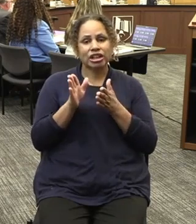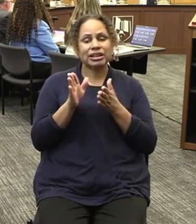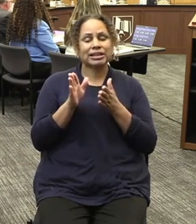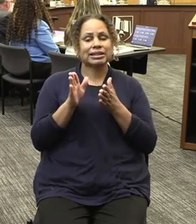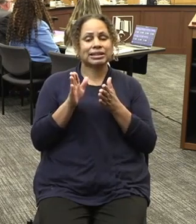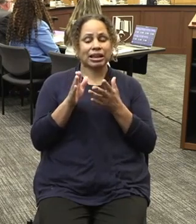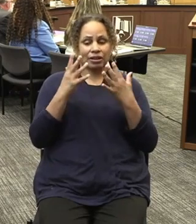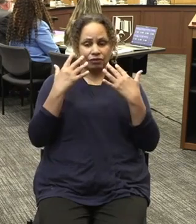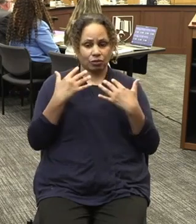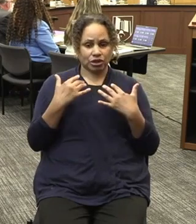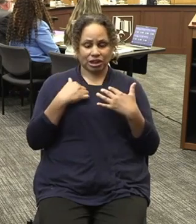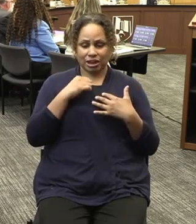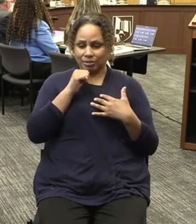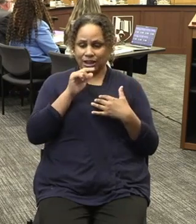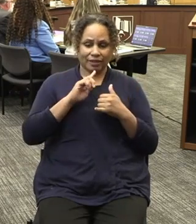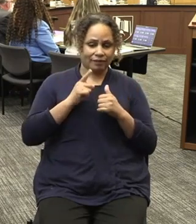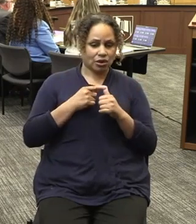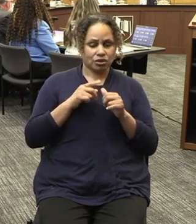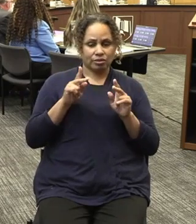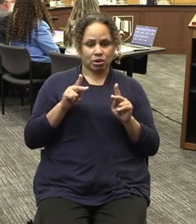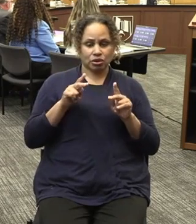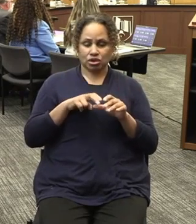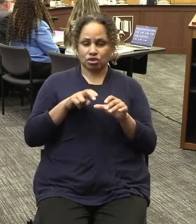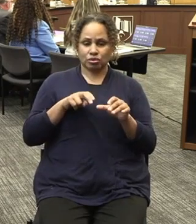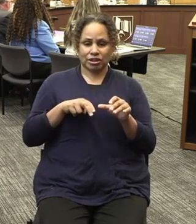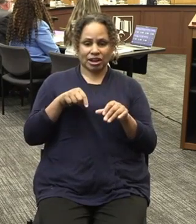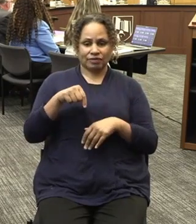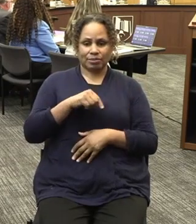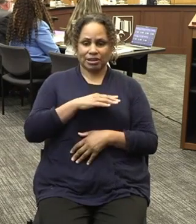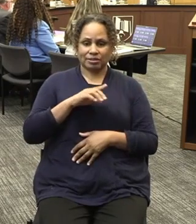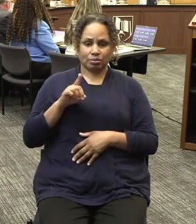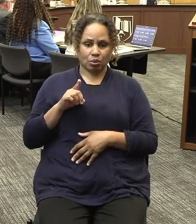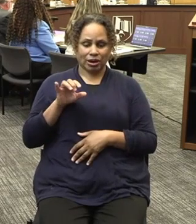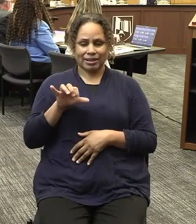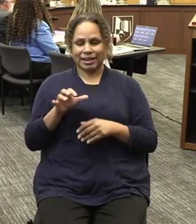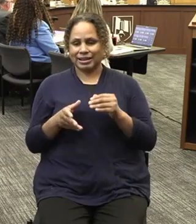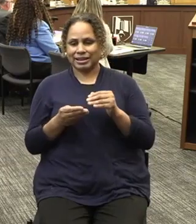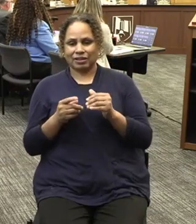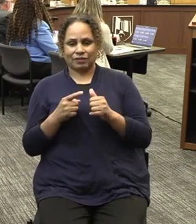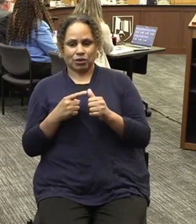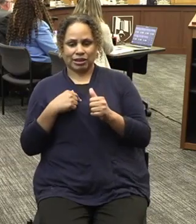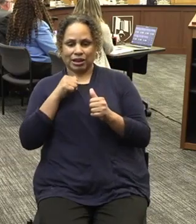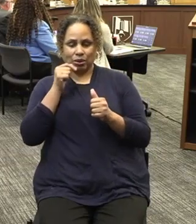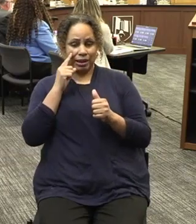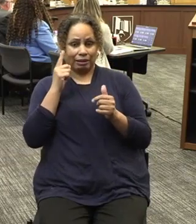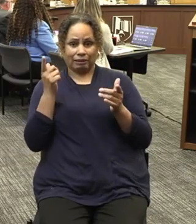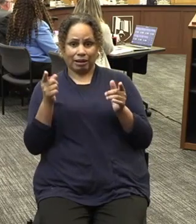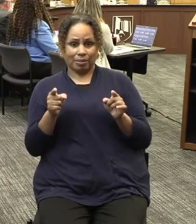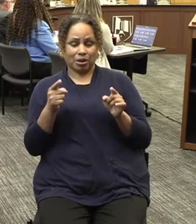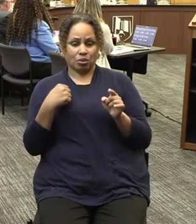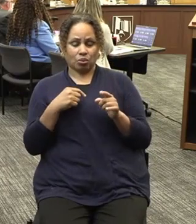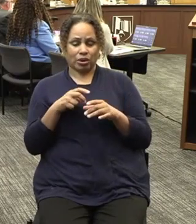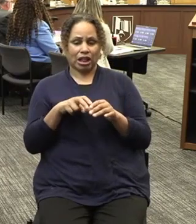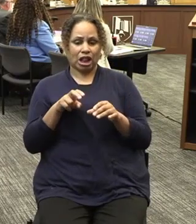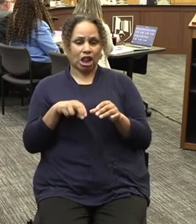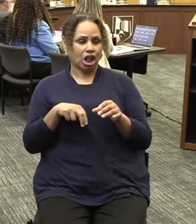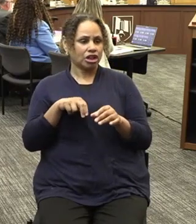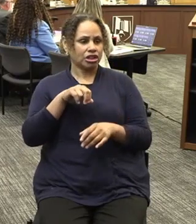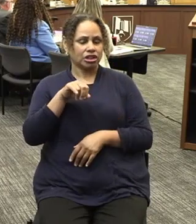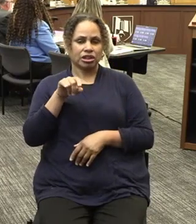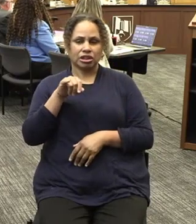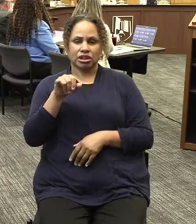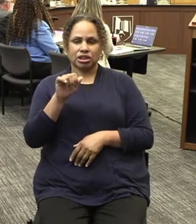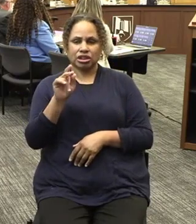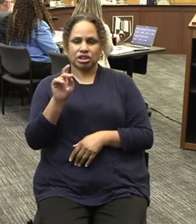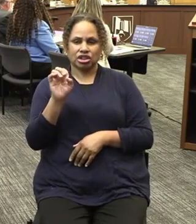Unfortunately, I am not the first person to resign from this board either. That's another first I don't get to have because we lost Jake a couple years ago because of